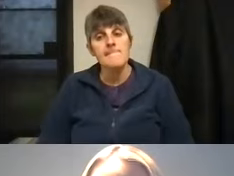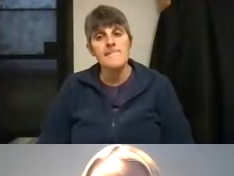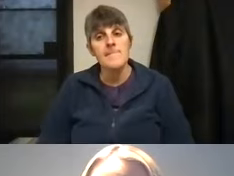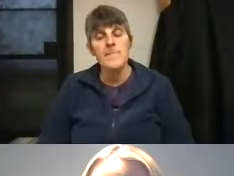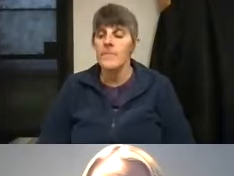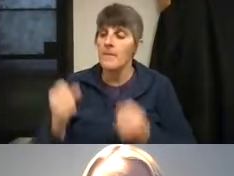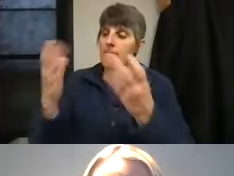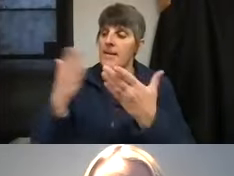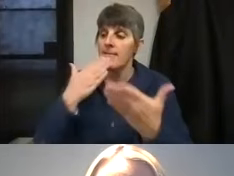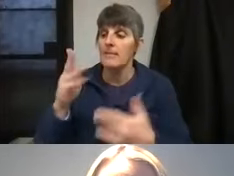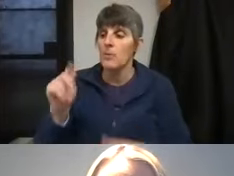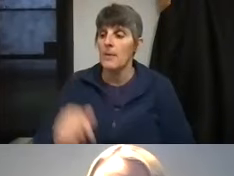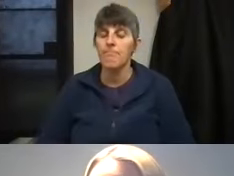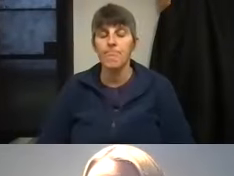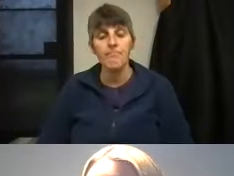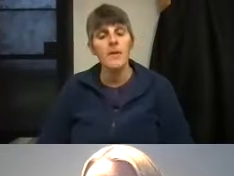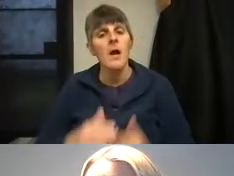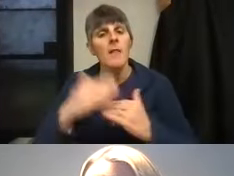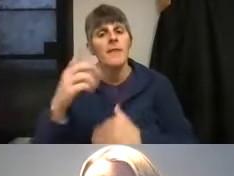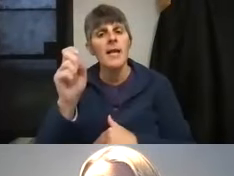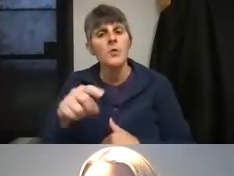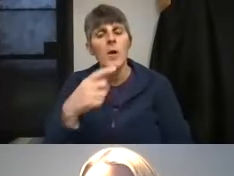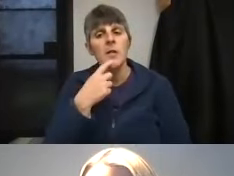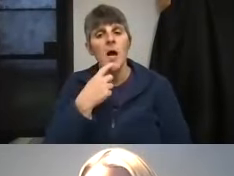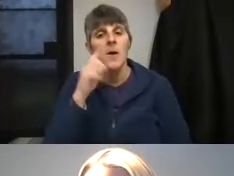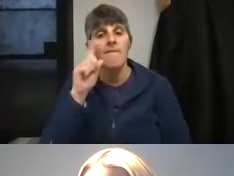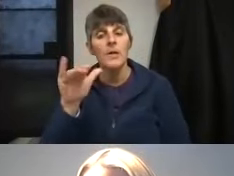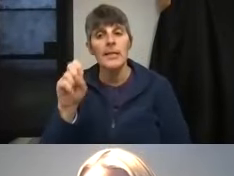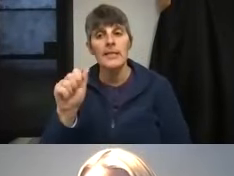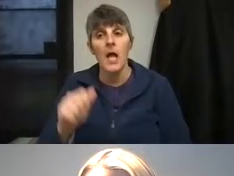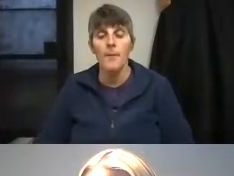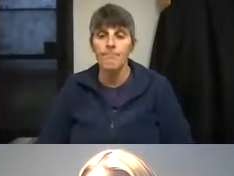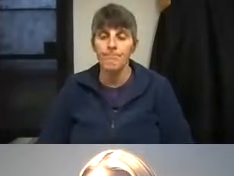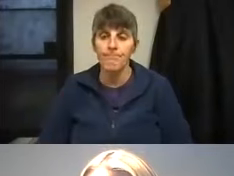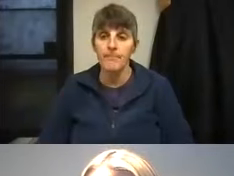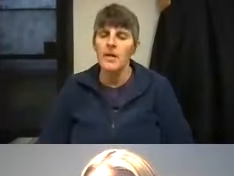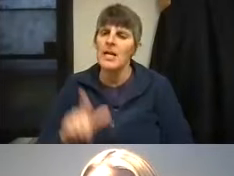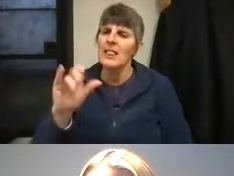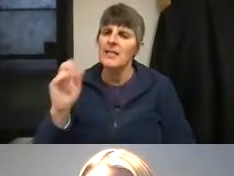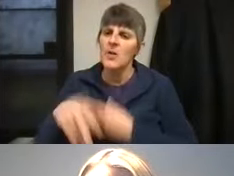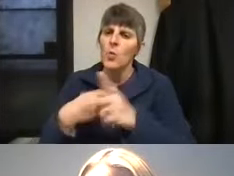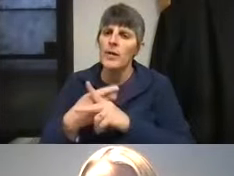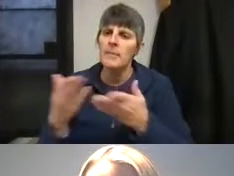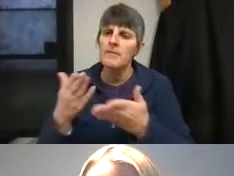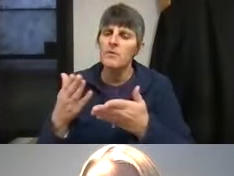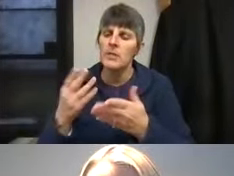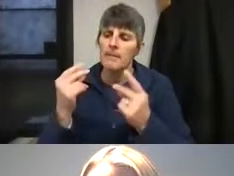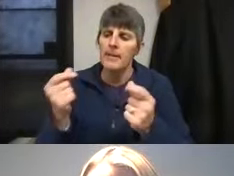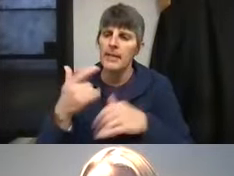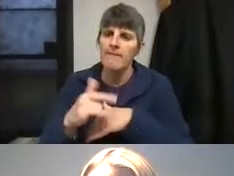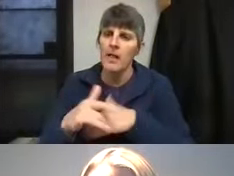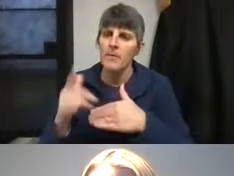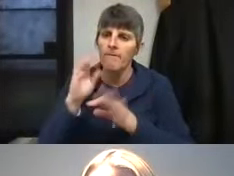Thanks so much, Brenna. Our next question is for Lisa. Lisa, what types of services are immediately available